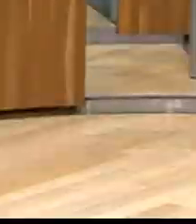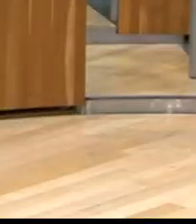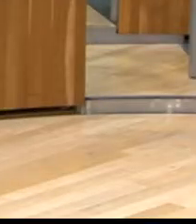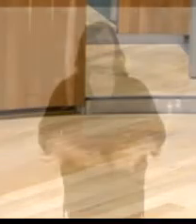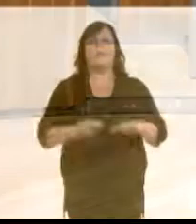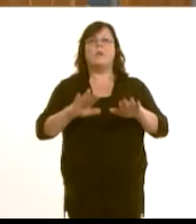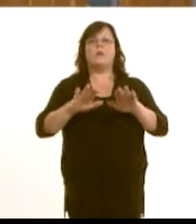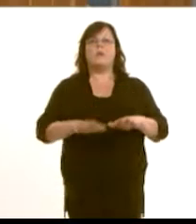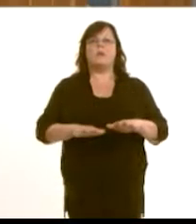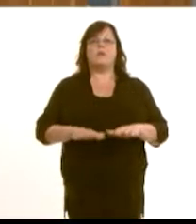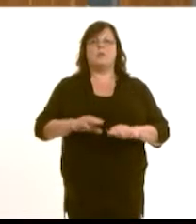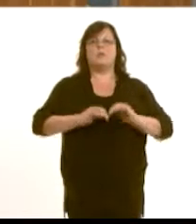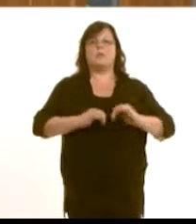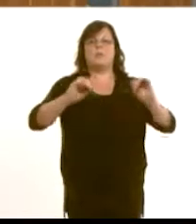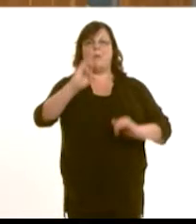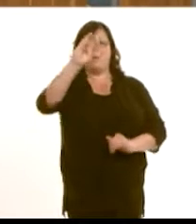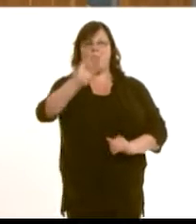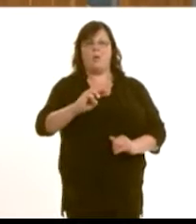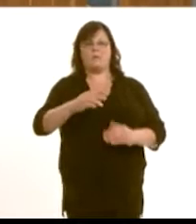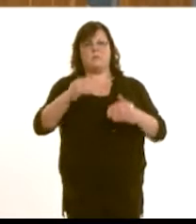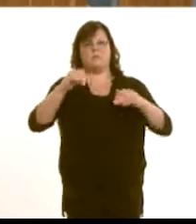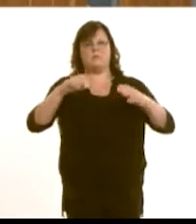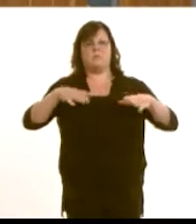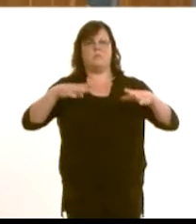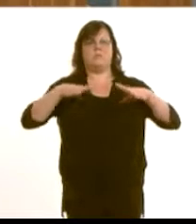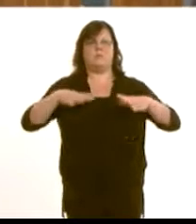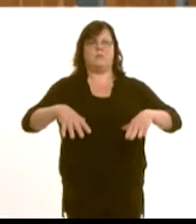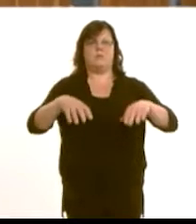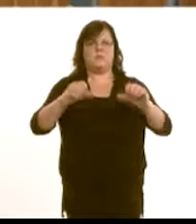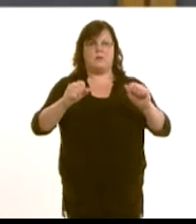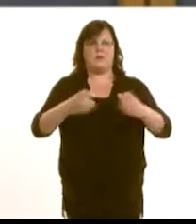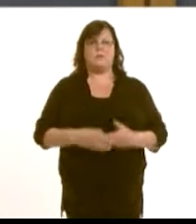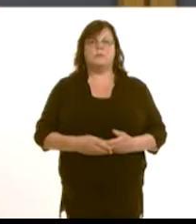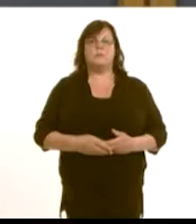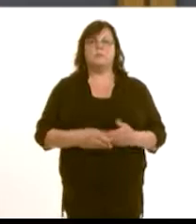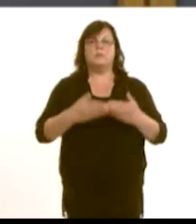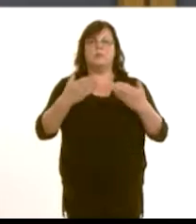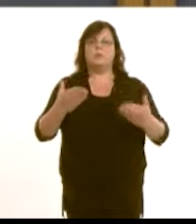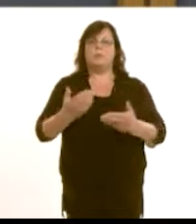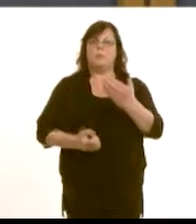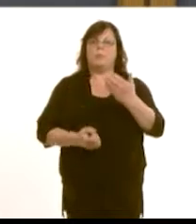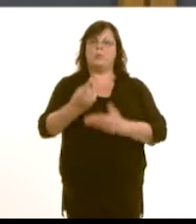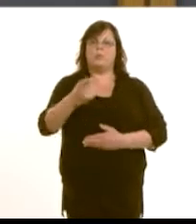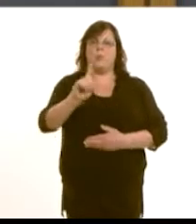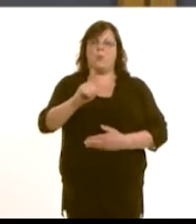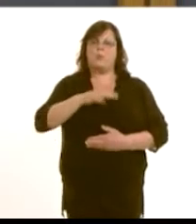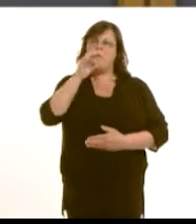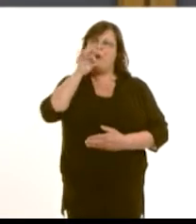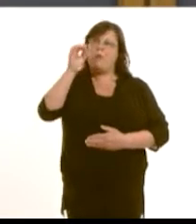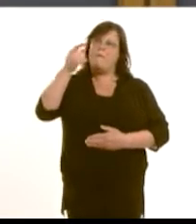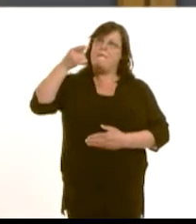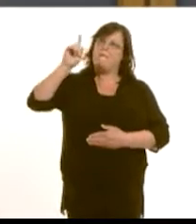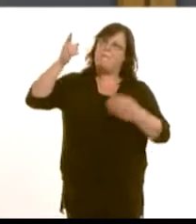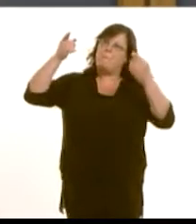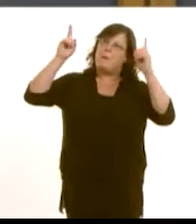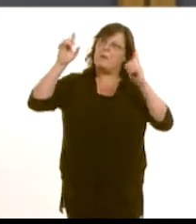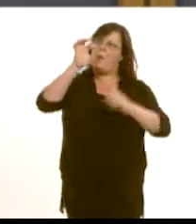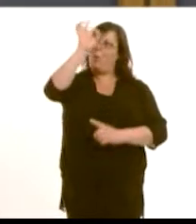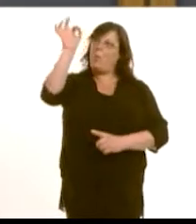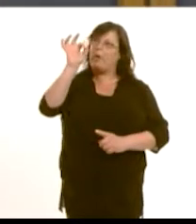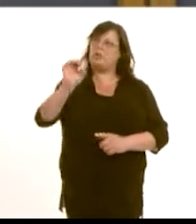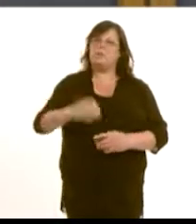Trefn, a dwi'n galw'r cynulliad cenedlaethol I drefn. Reitem cyntaf ar agenda yw cwestiynau'r prif weinidog, a dwi'n galw